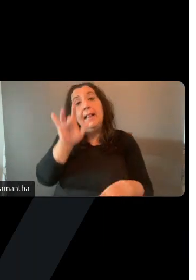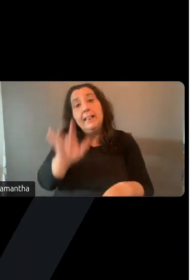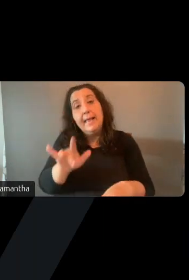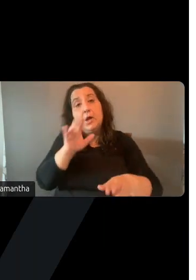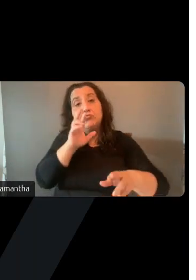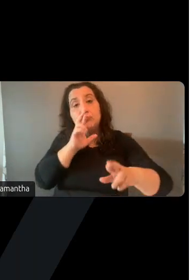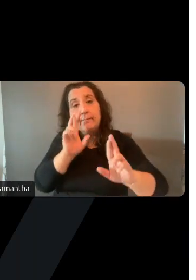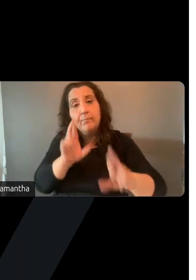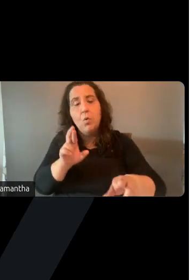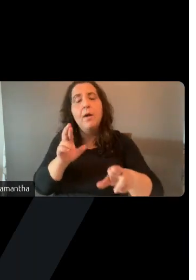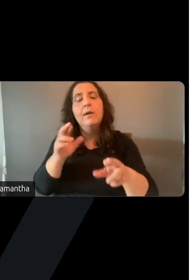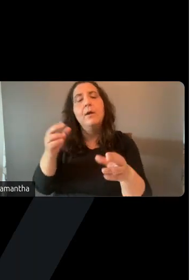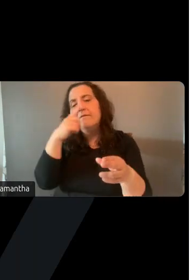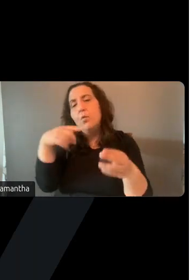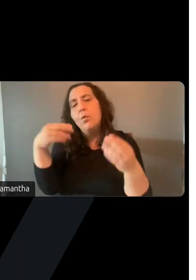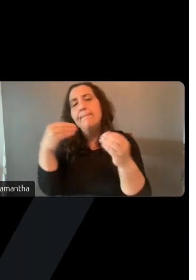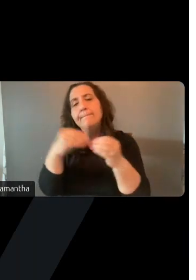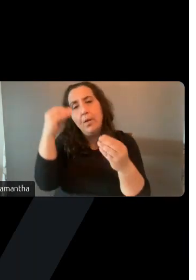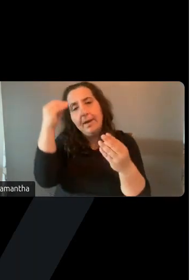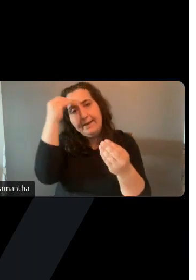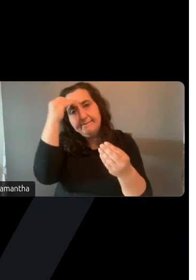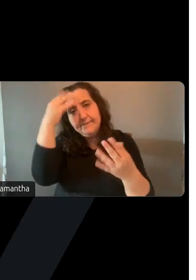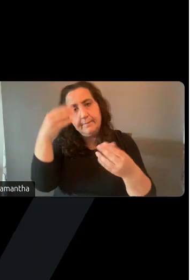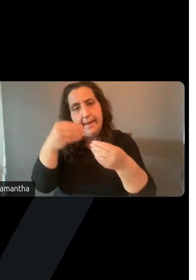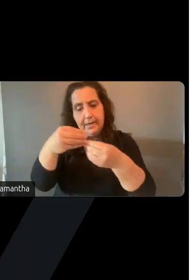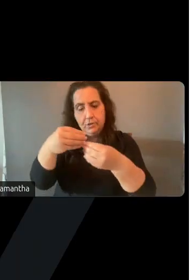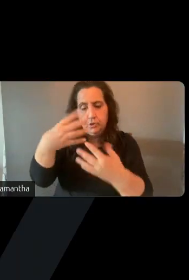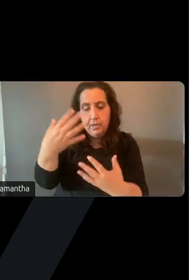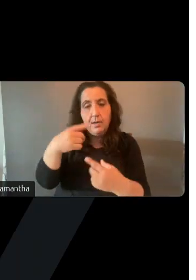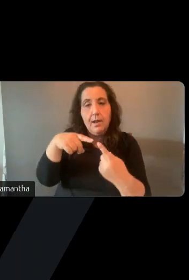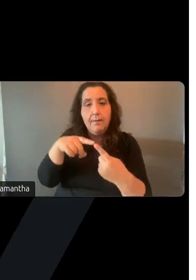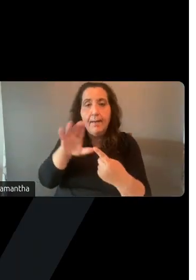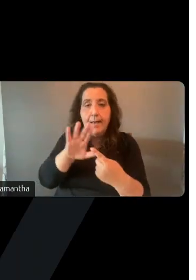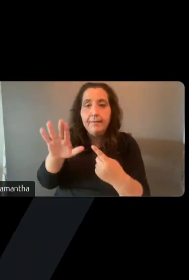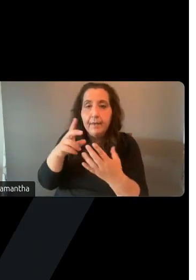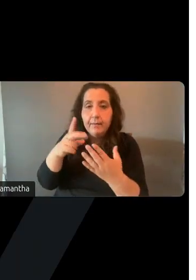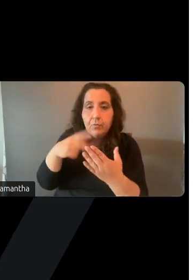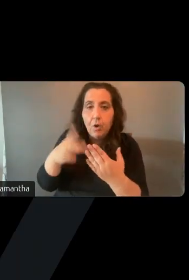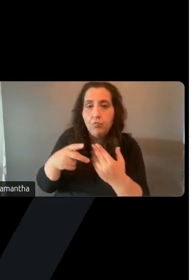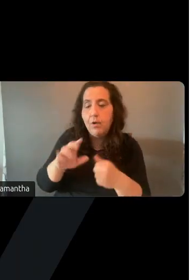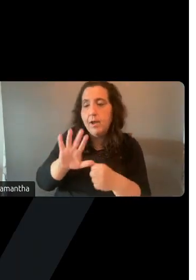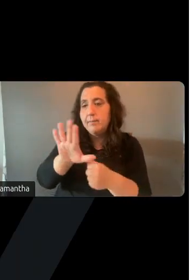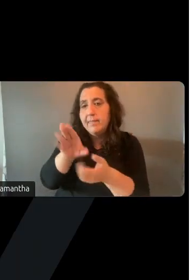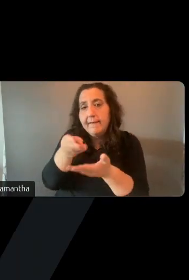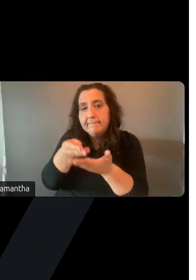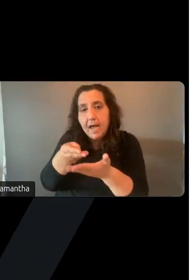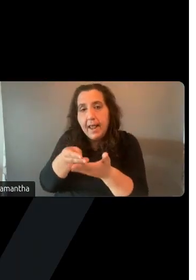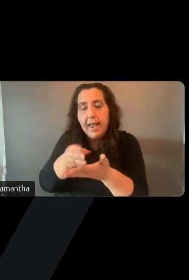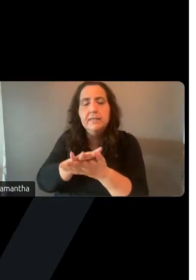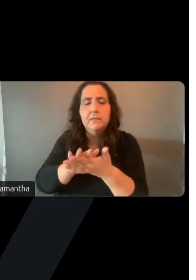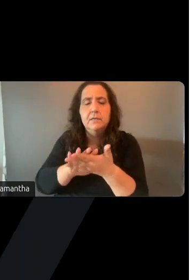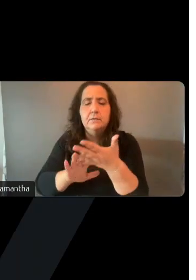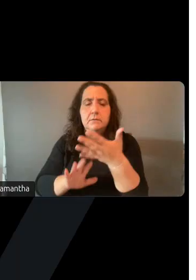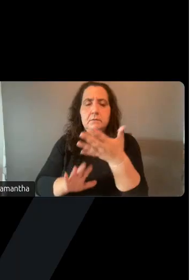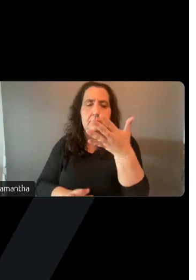additional information about school programs, finances, and more.